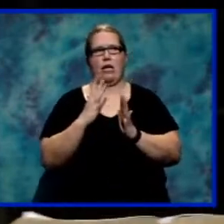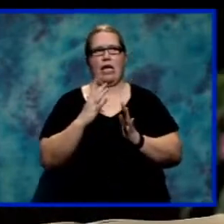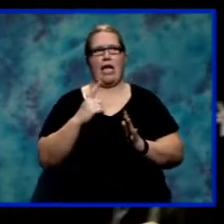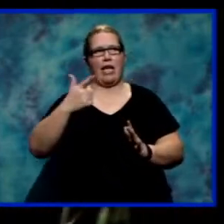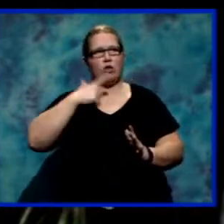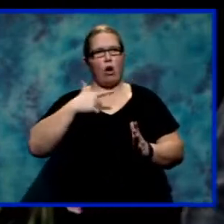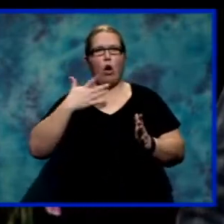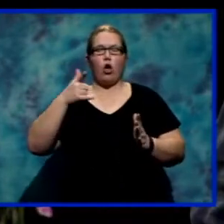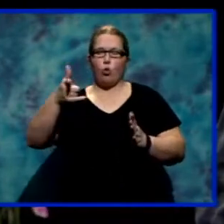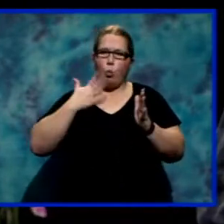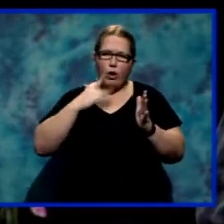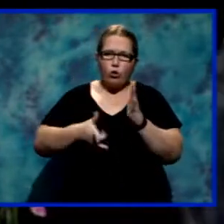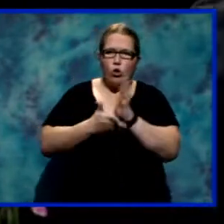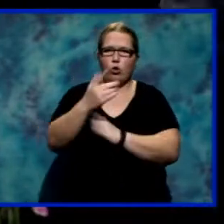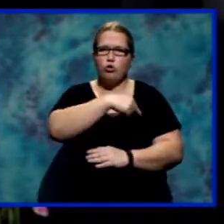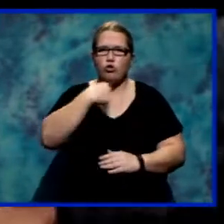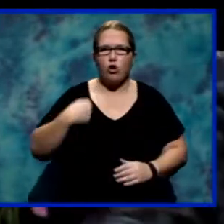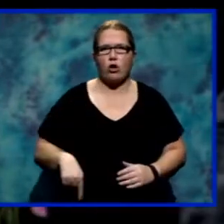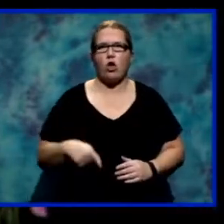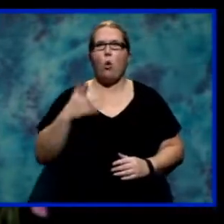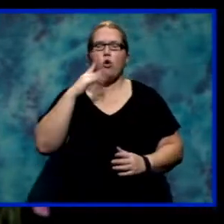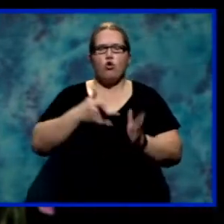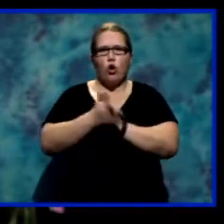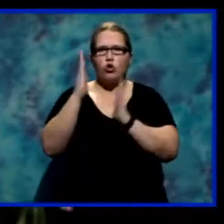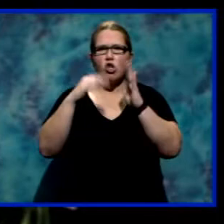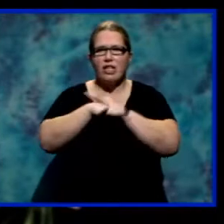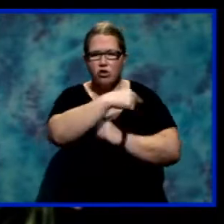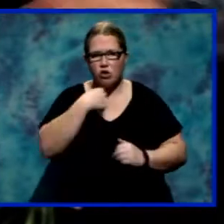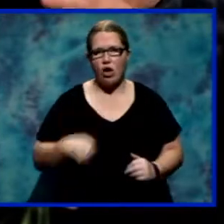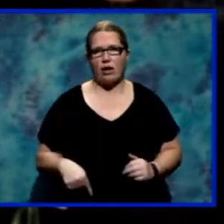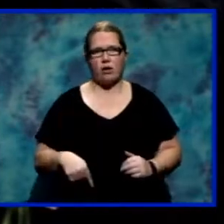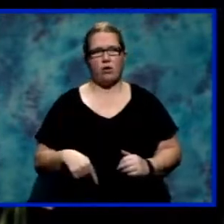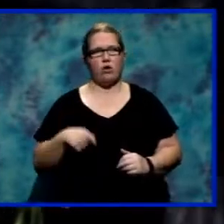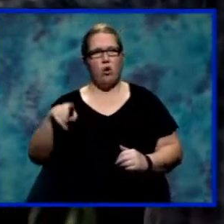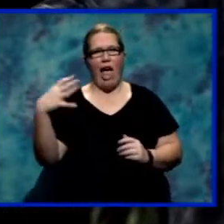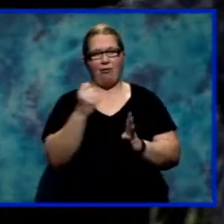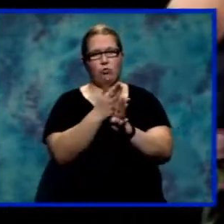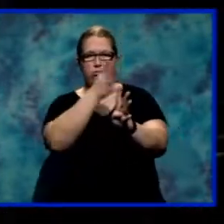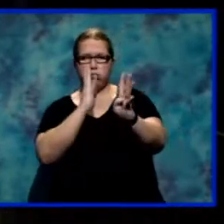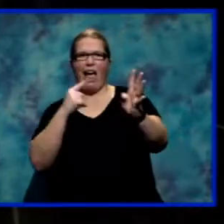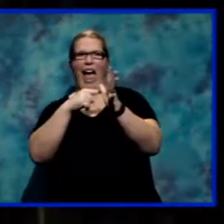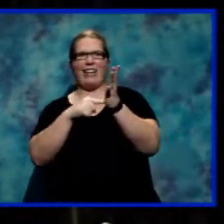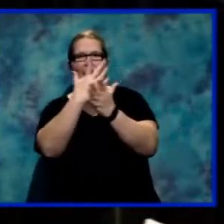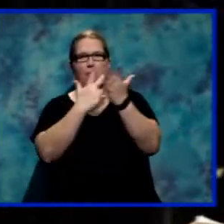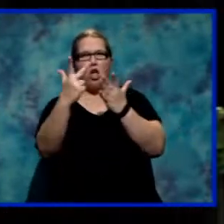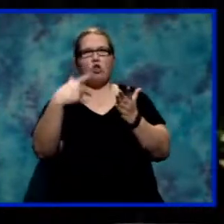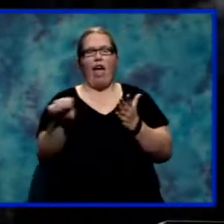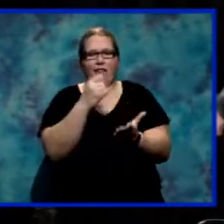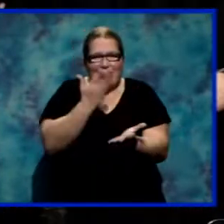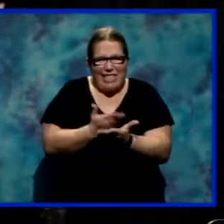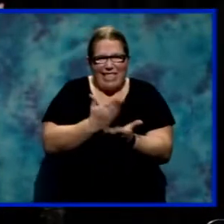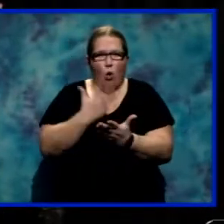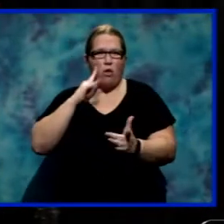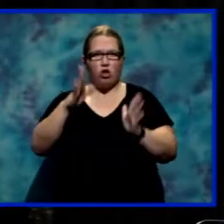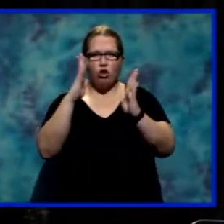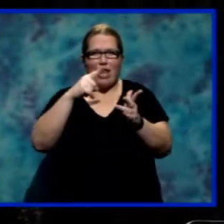when you go to China and you go to church in China, you've got to line up at 8:30 to get a seat when the church starts at